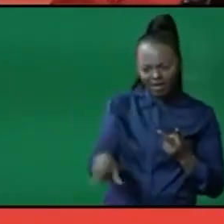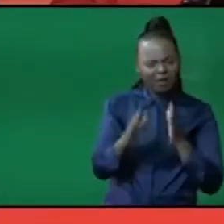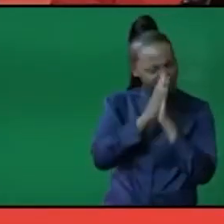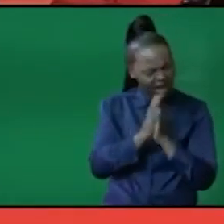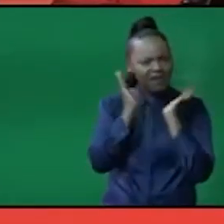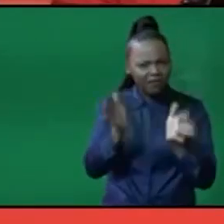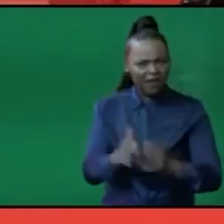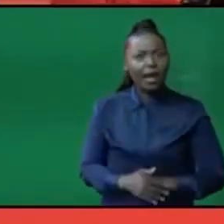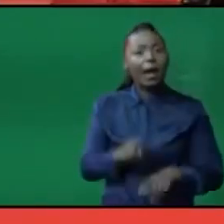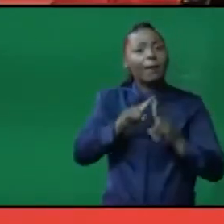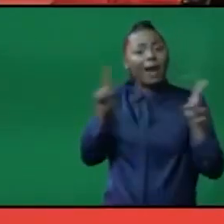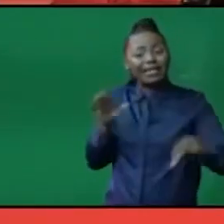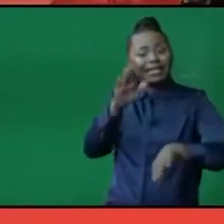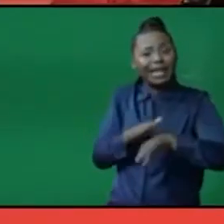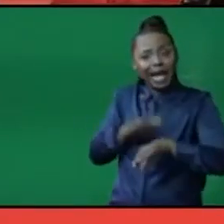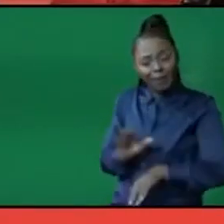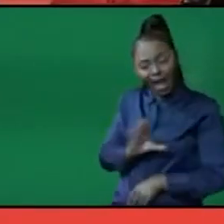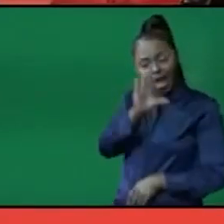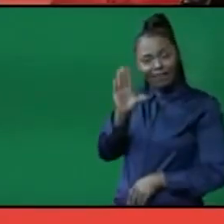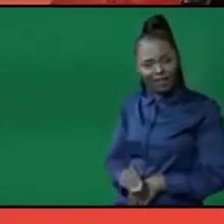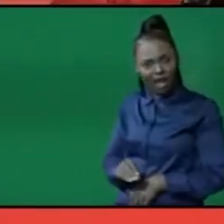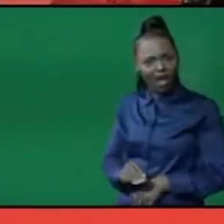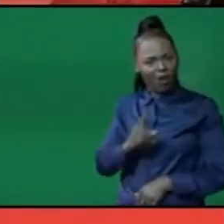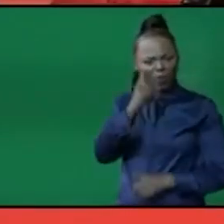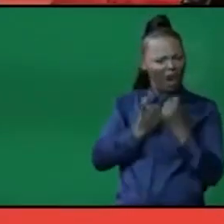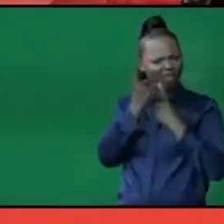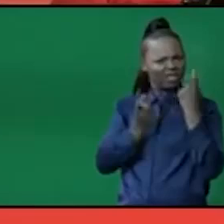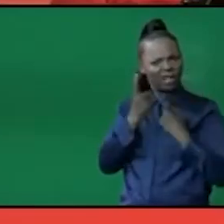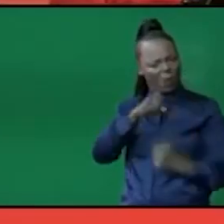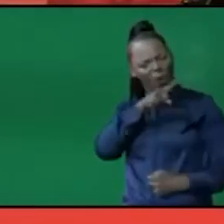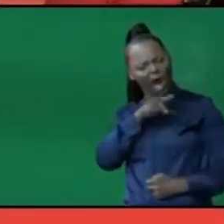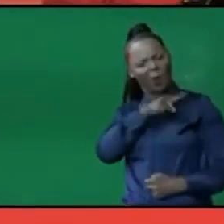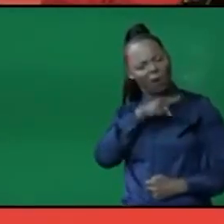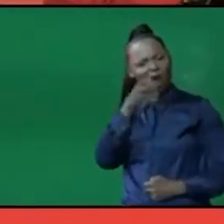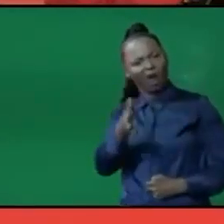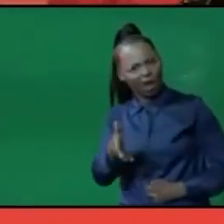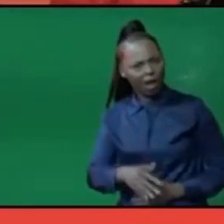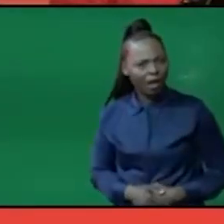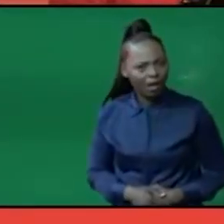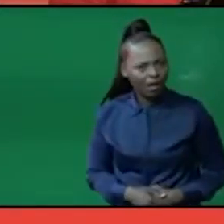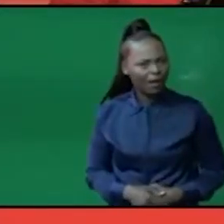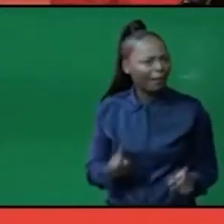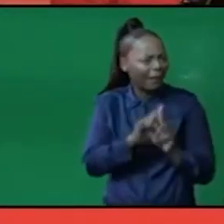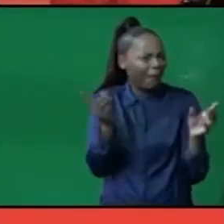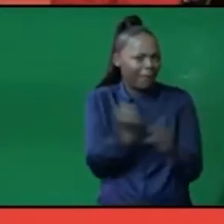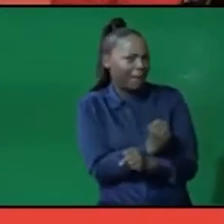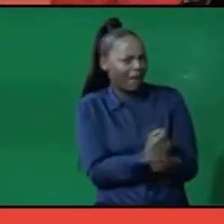is Africans, they now start wanting to question, what about? But it just happened on the same platform.